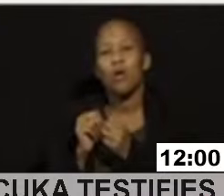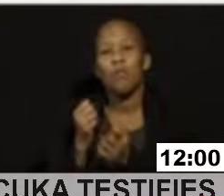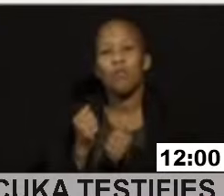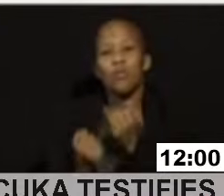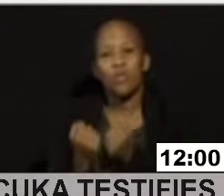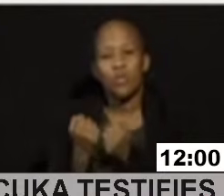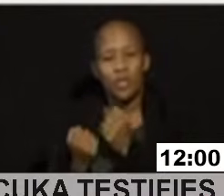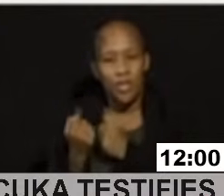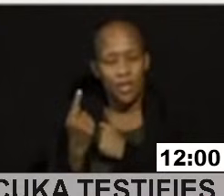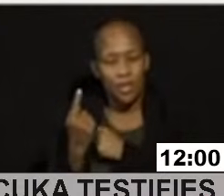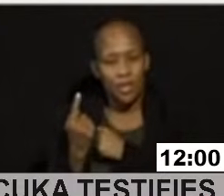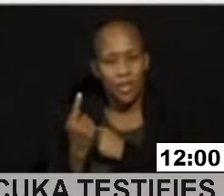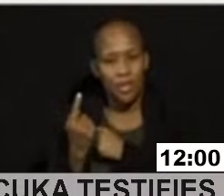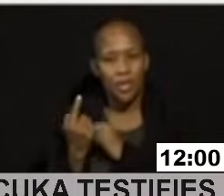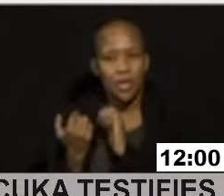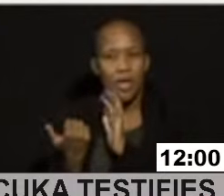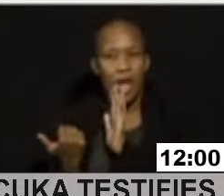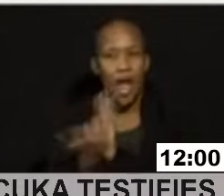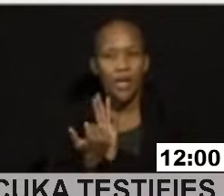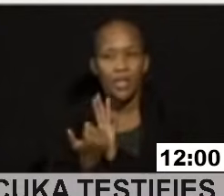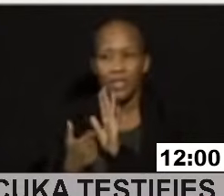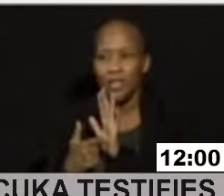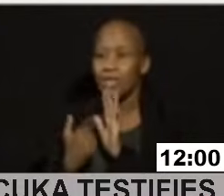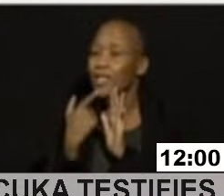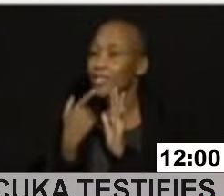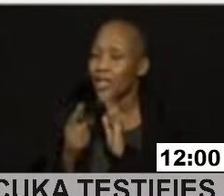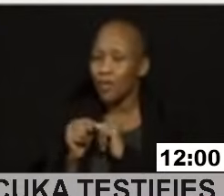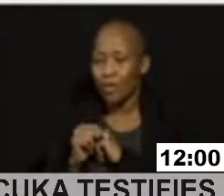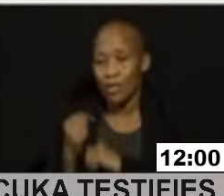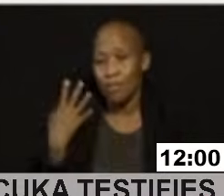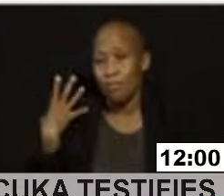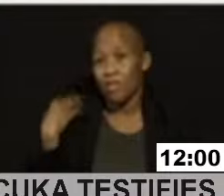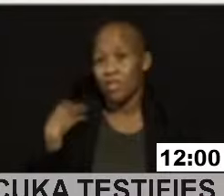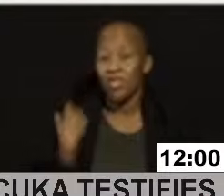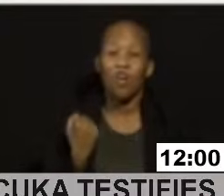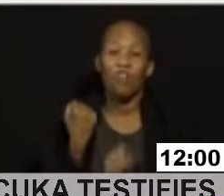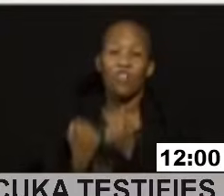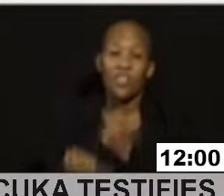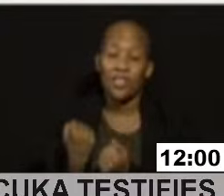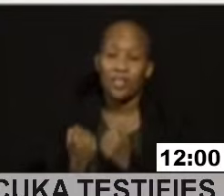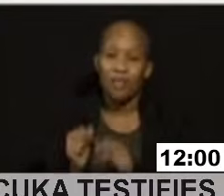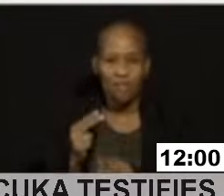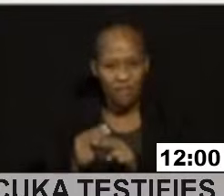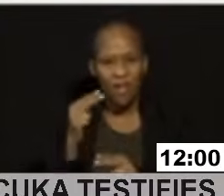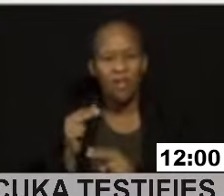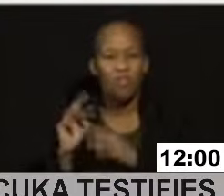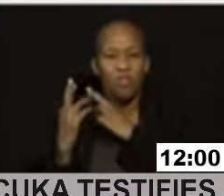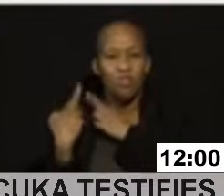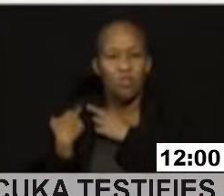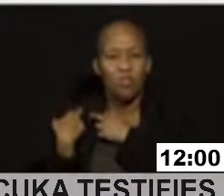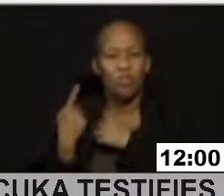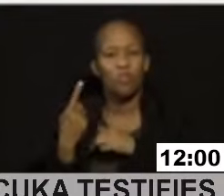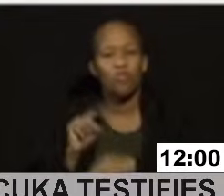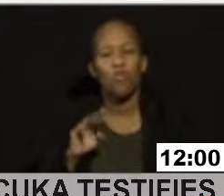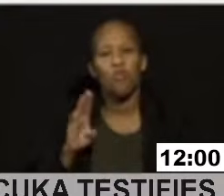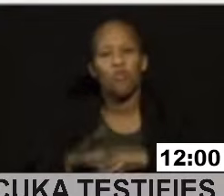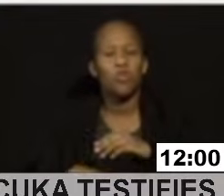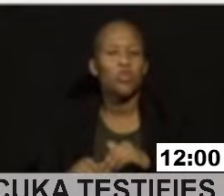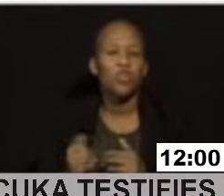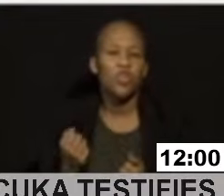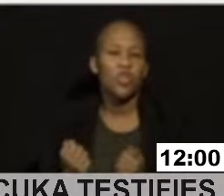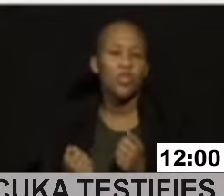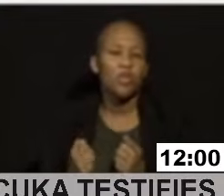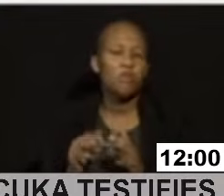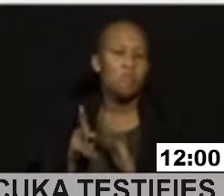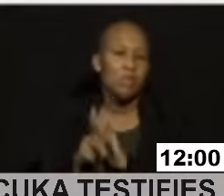now, which says the Minister of Justice has the final responsibility for prosecution policy.